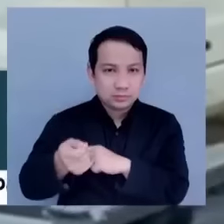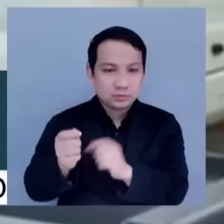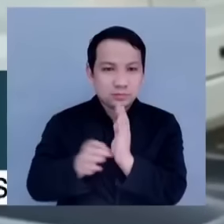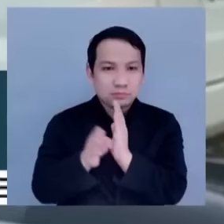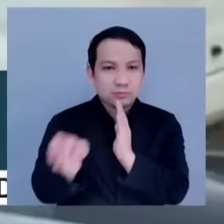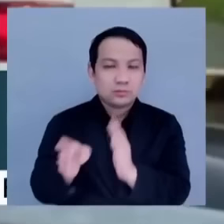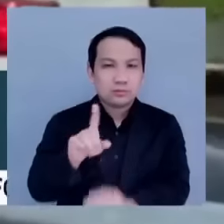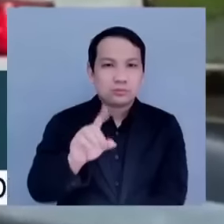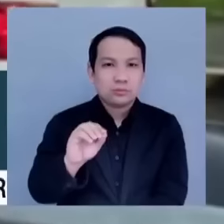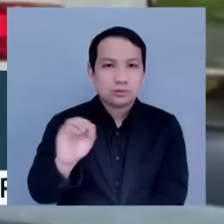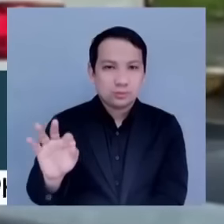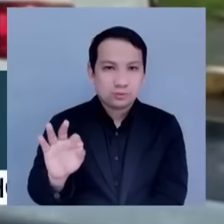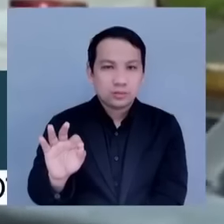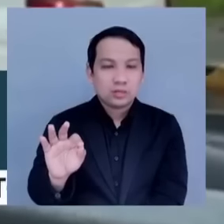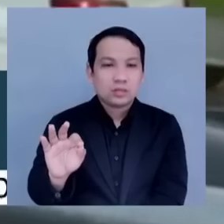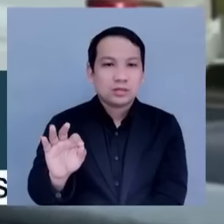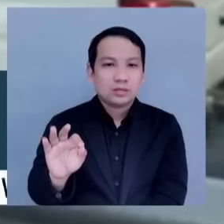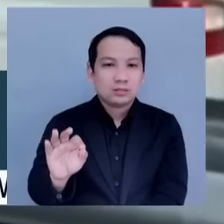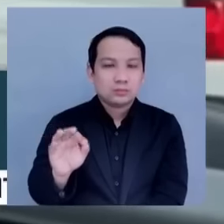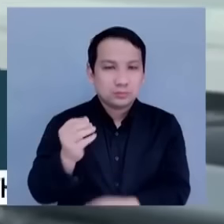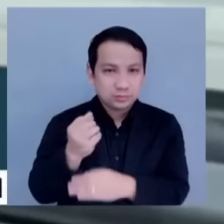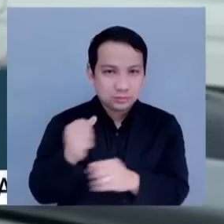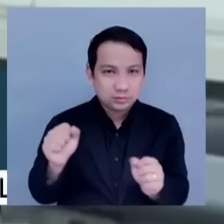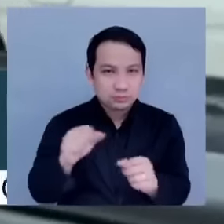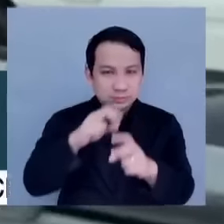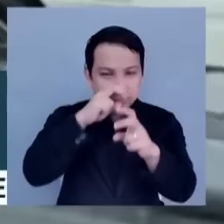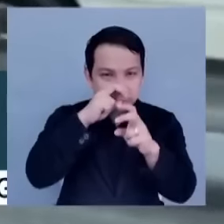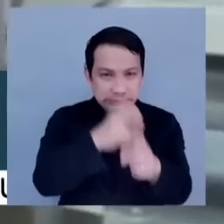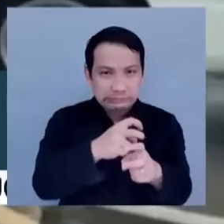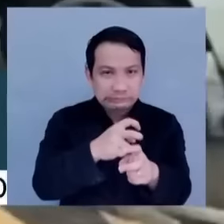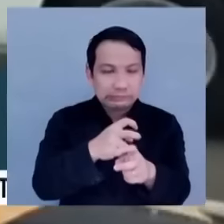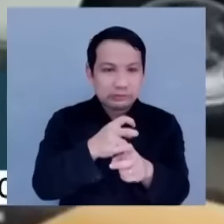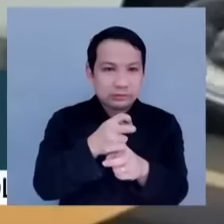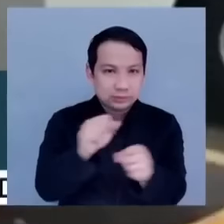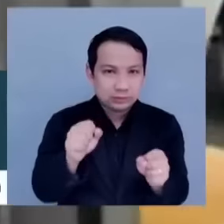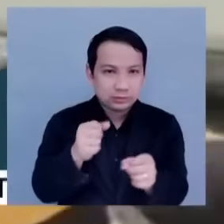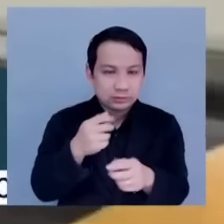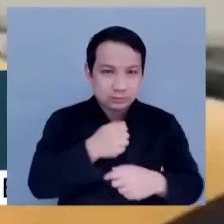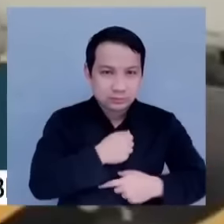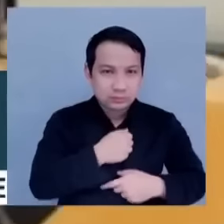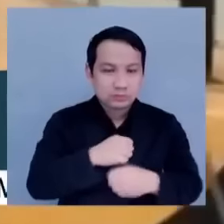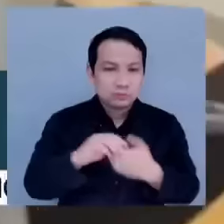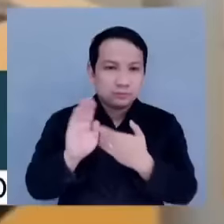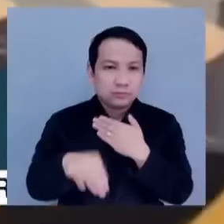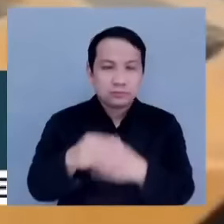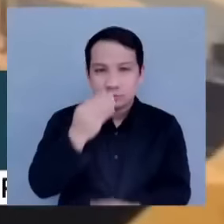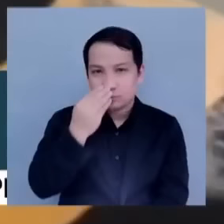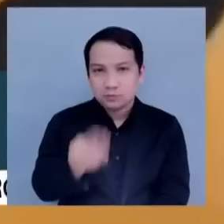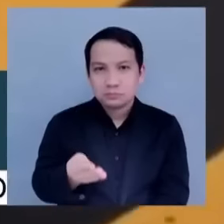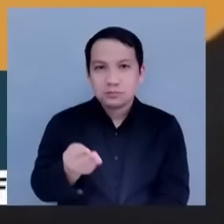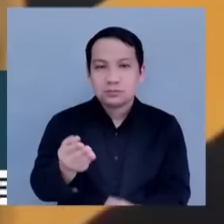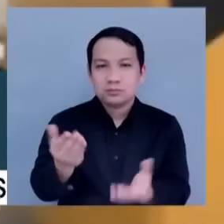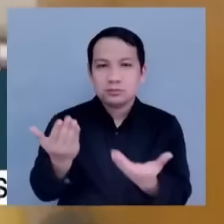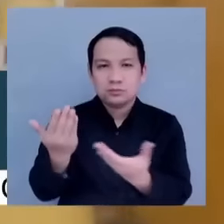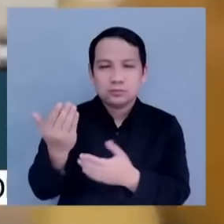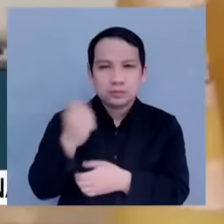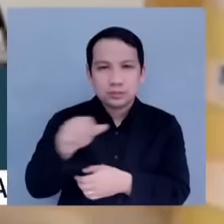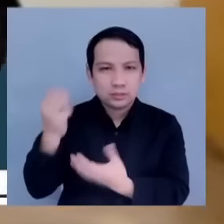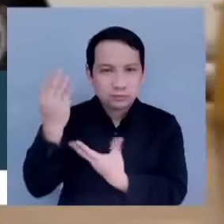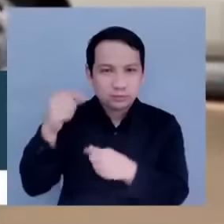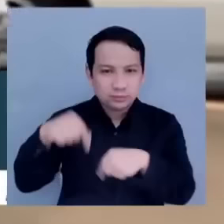109, and security is very tight as of the moment. So we'll be back after a few minutes for any update here in Capas,